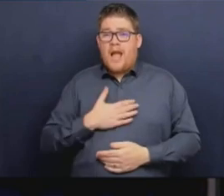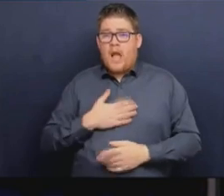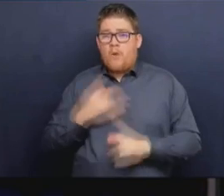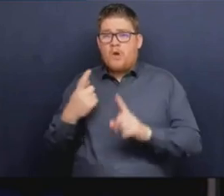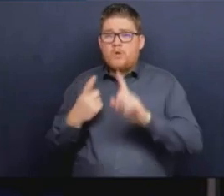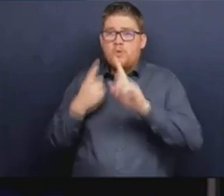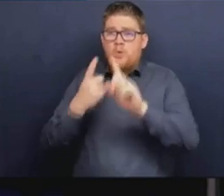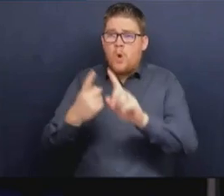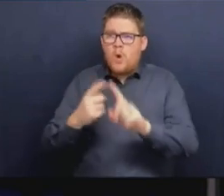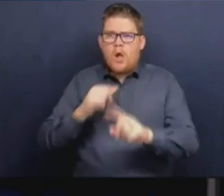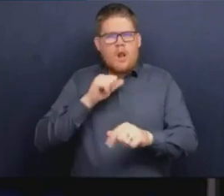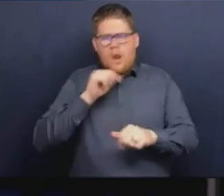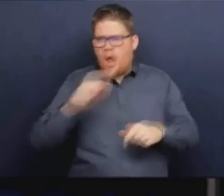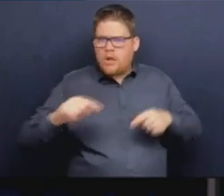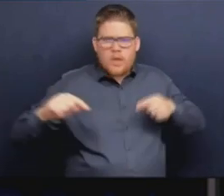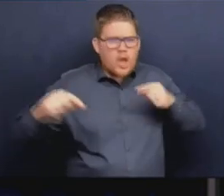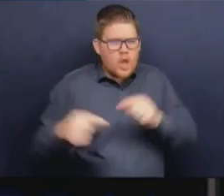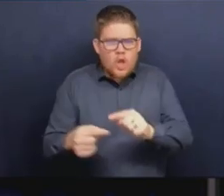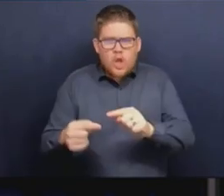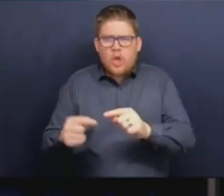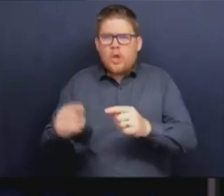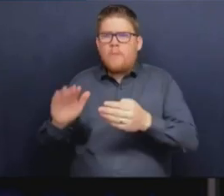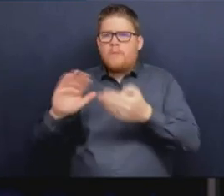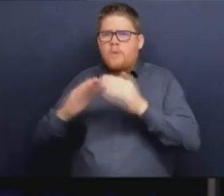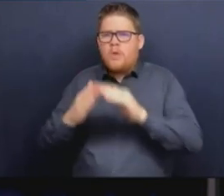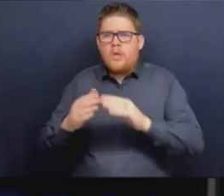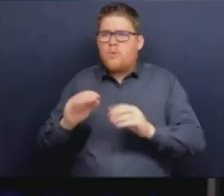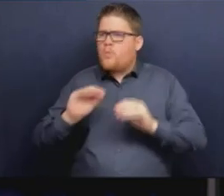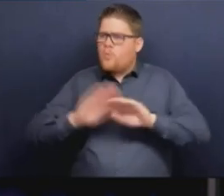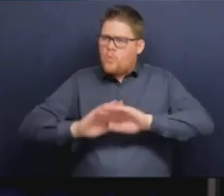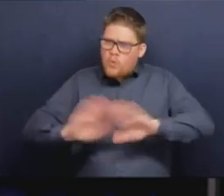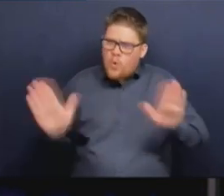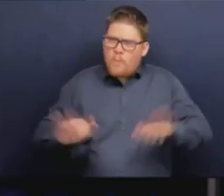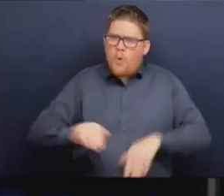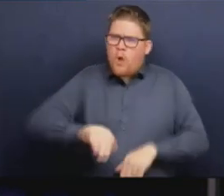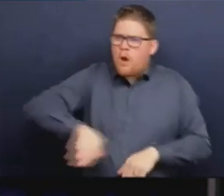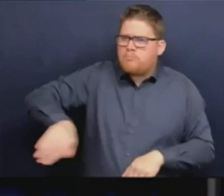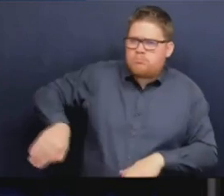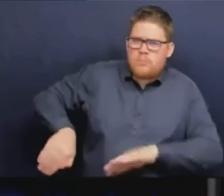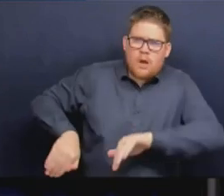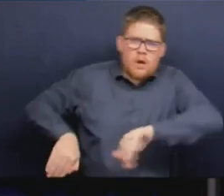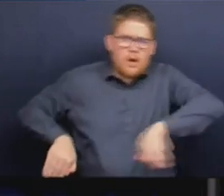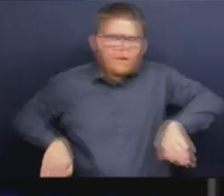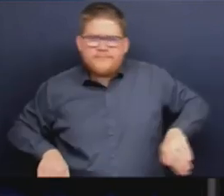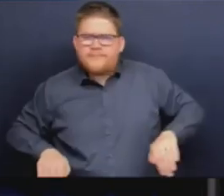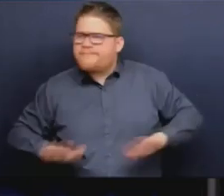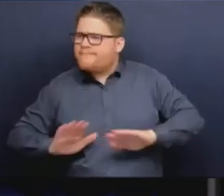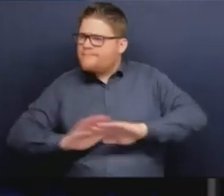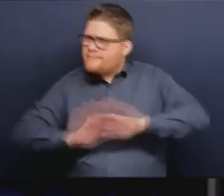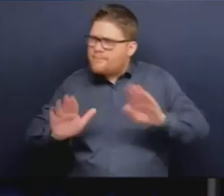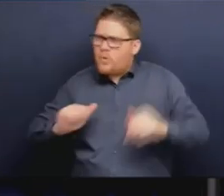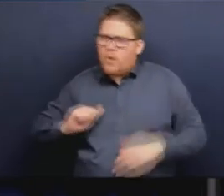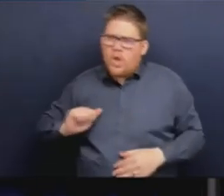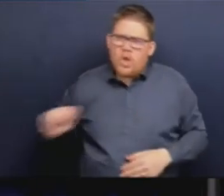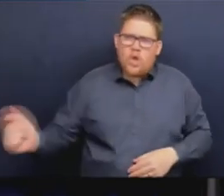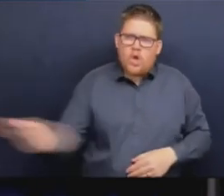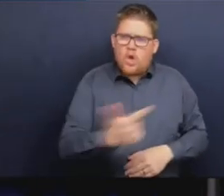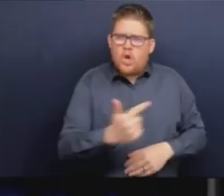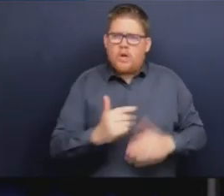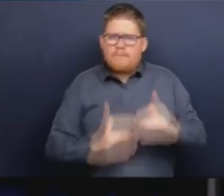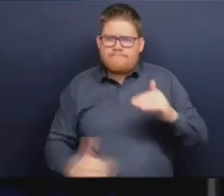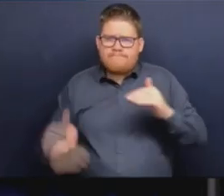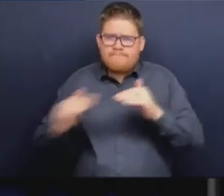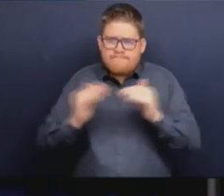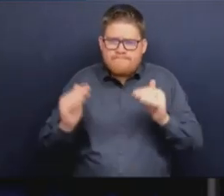communities that have been left behind for far too long, and also to, once the results of those population survey come out and the report comes out,